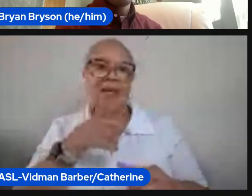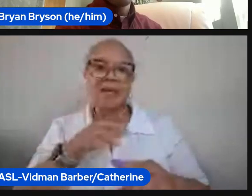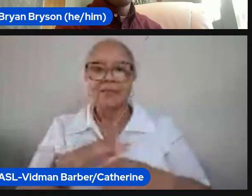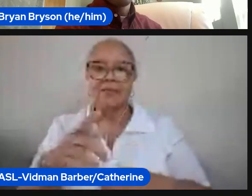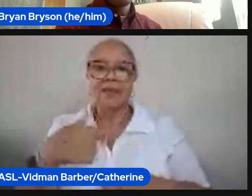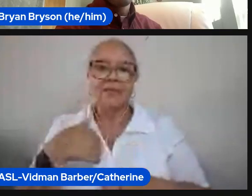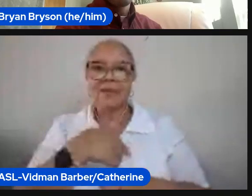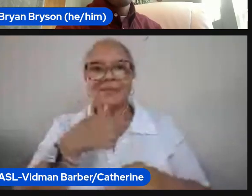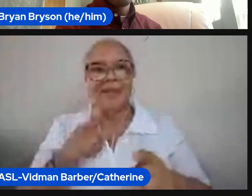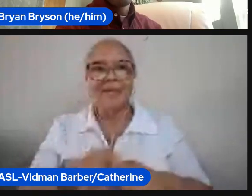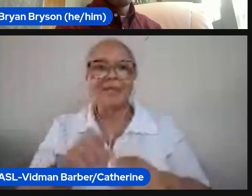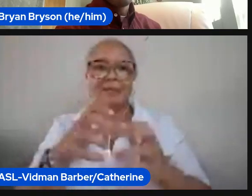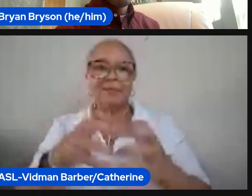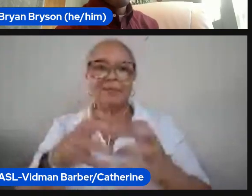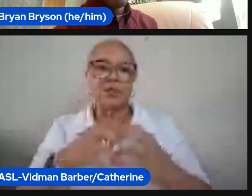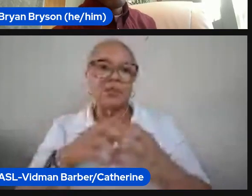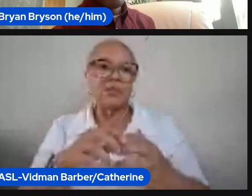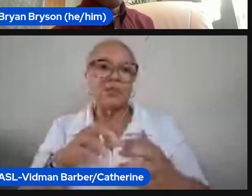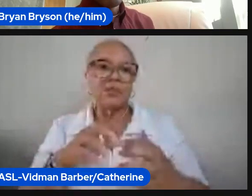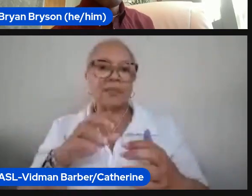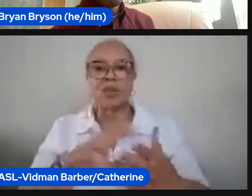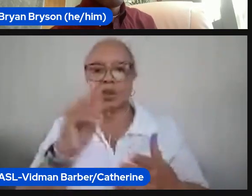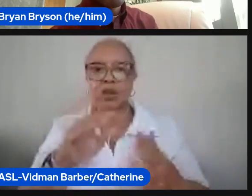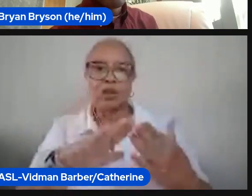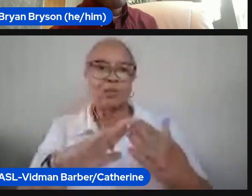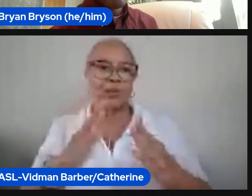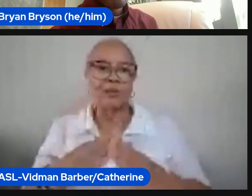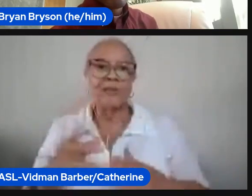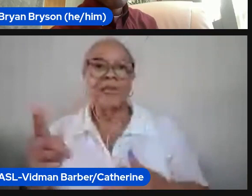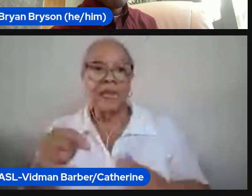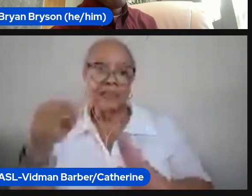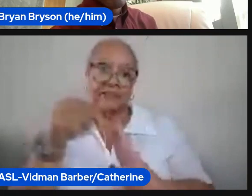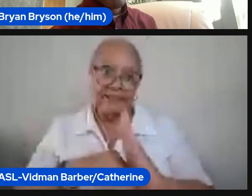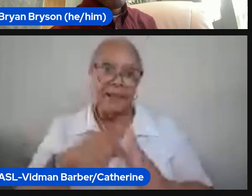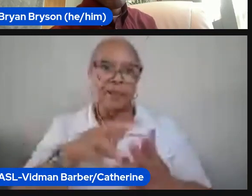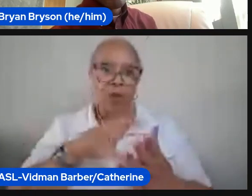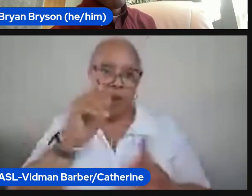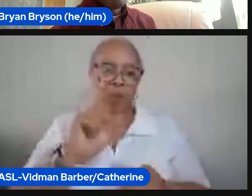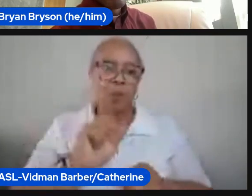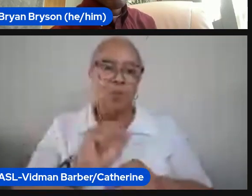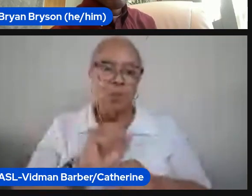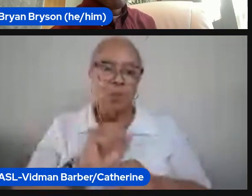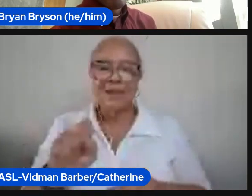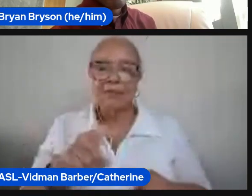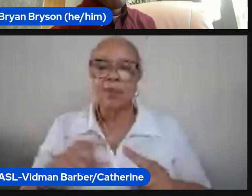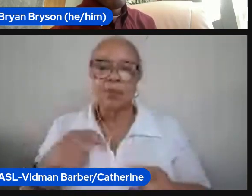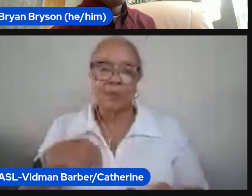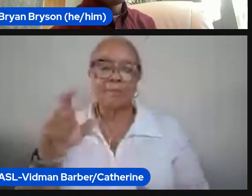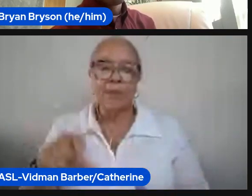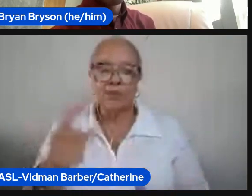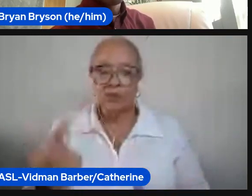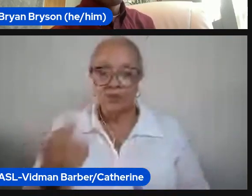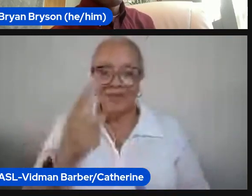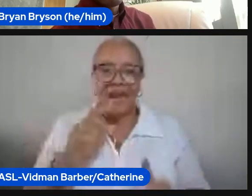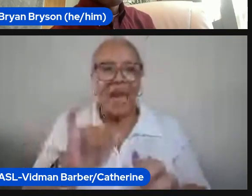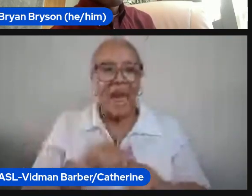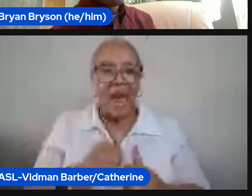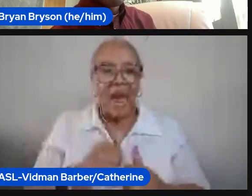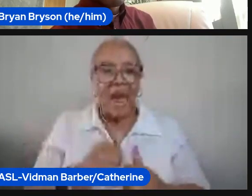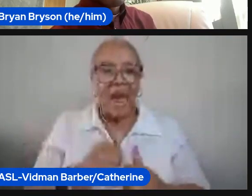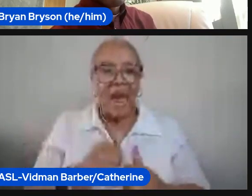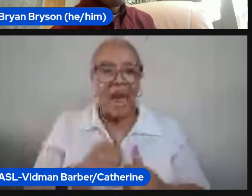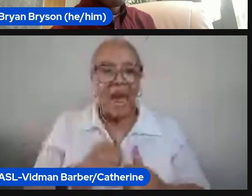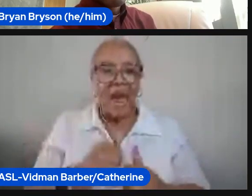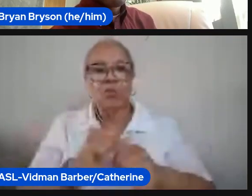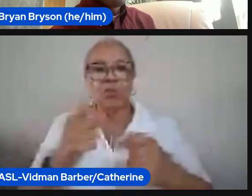a machine learning community to say, yes, deep learning works, but we do need to understand how do things work in